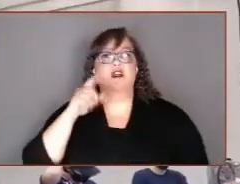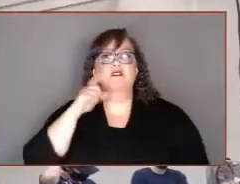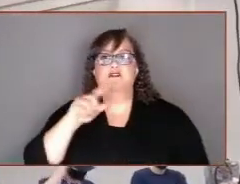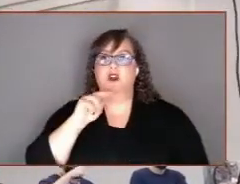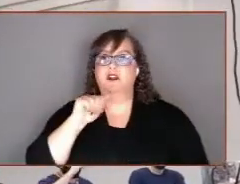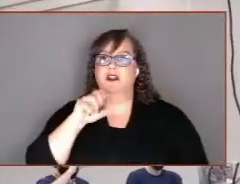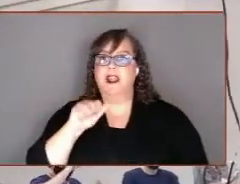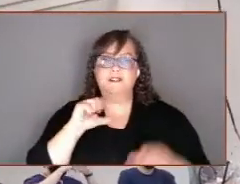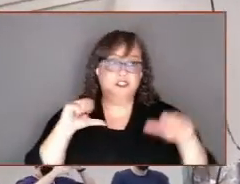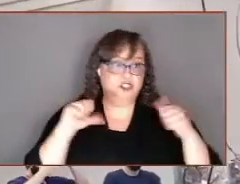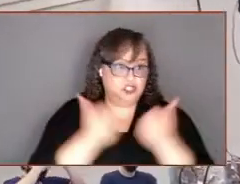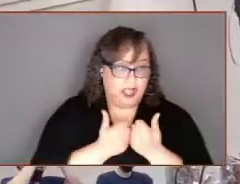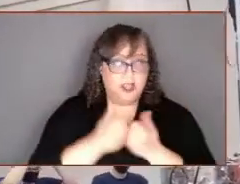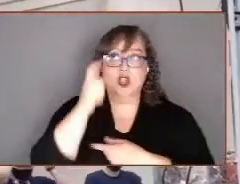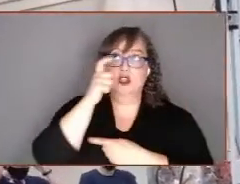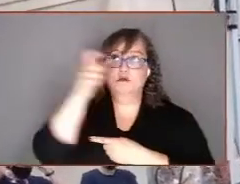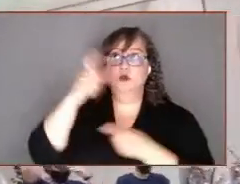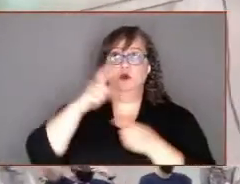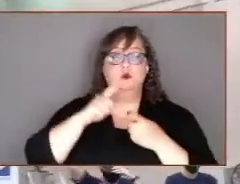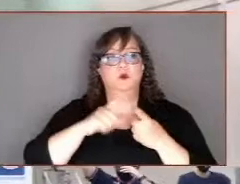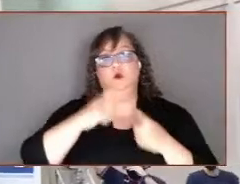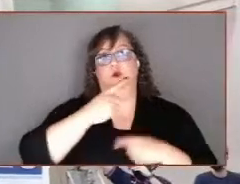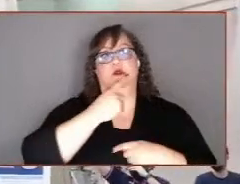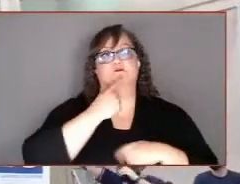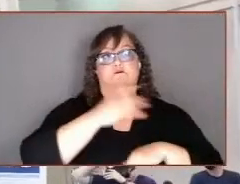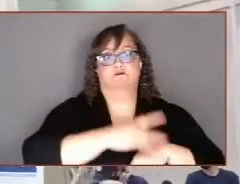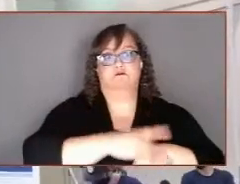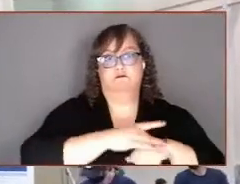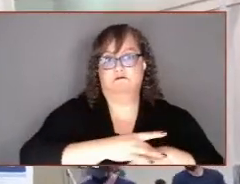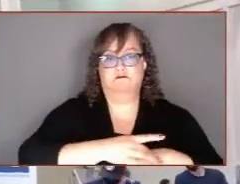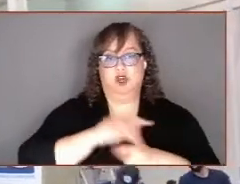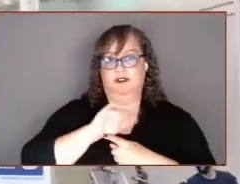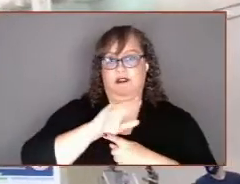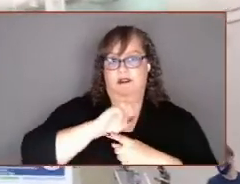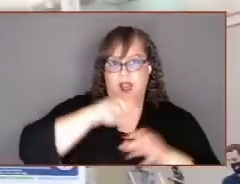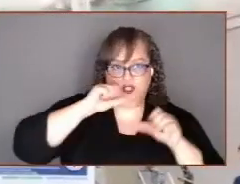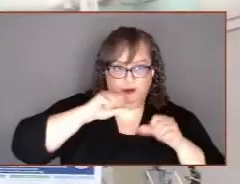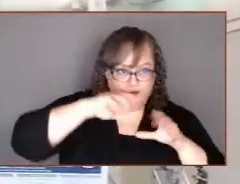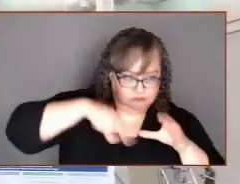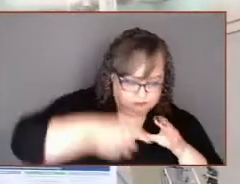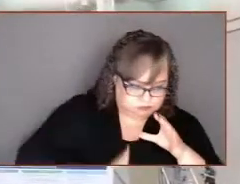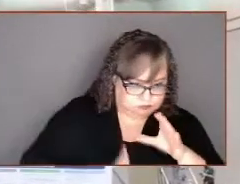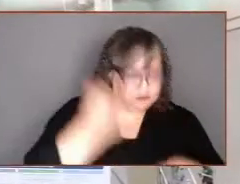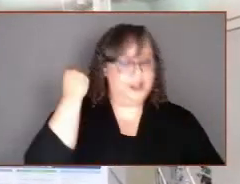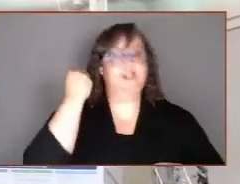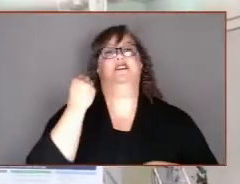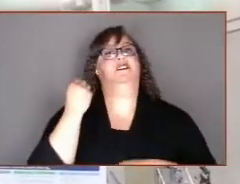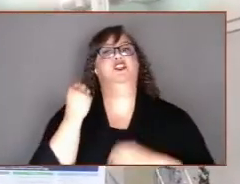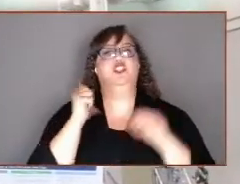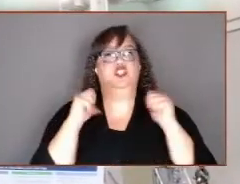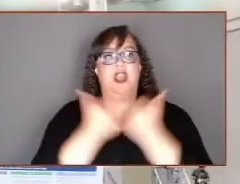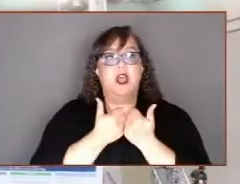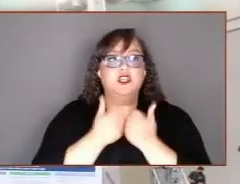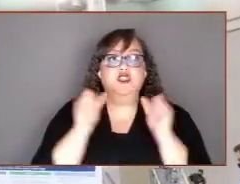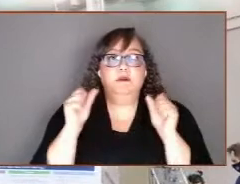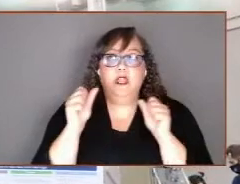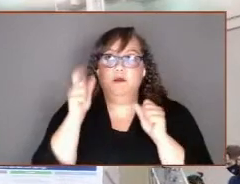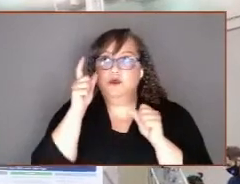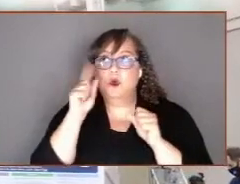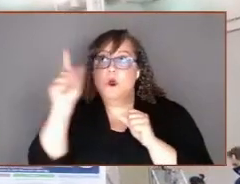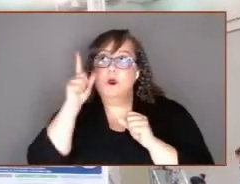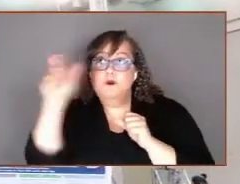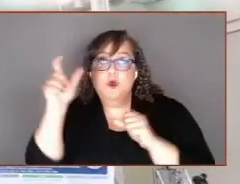simulated lunar and Martian regolith or soil to get to the ice in hopes of extracting water from down below. And I believe